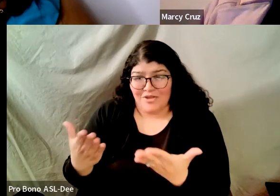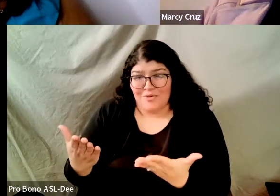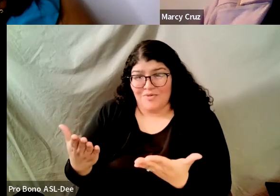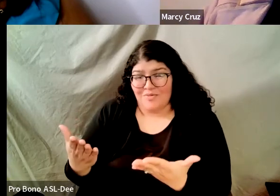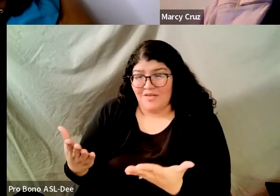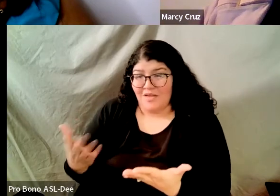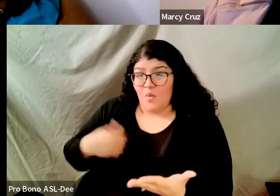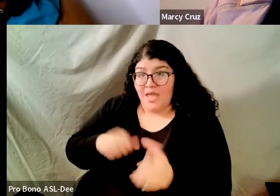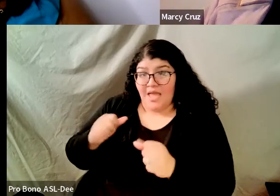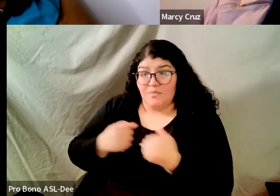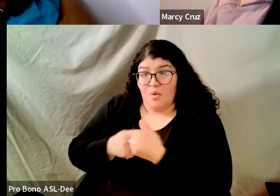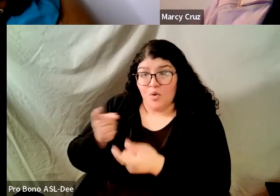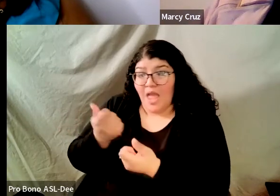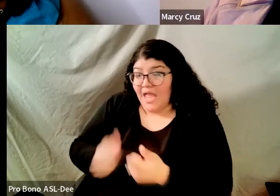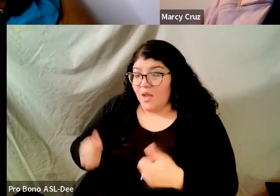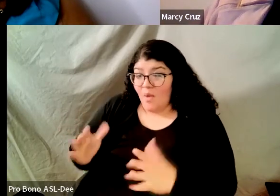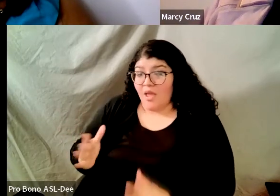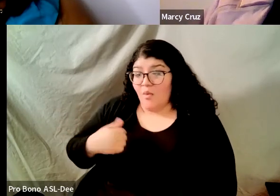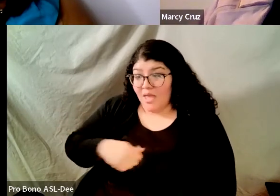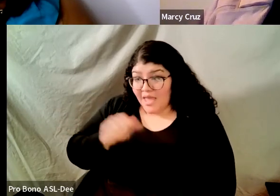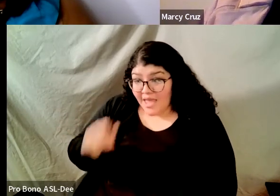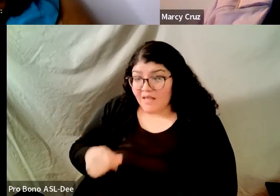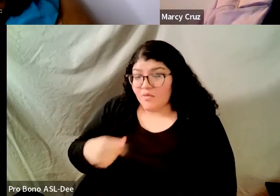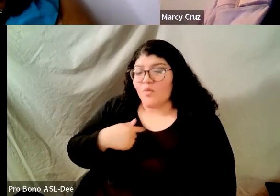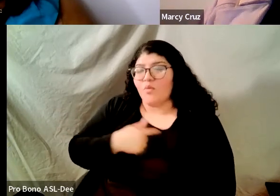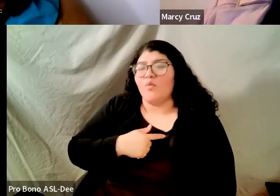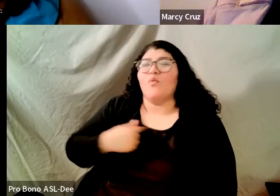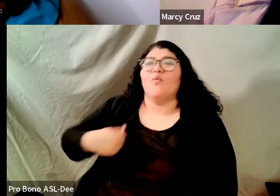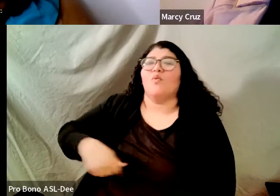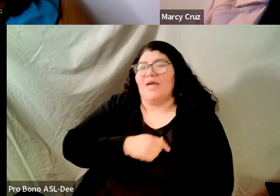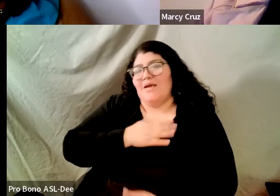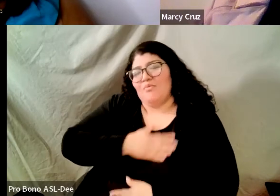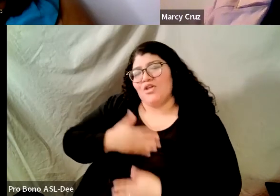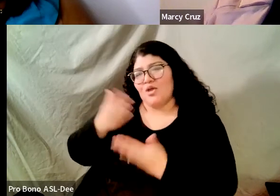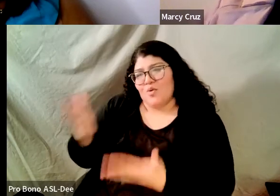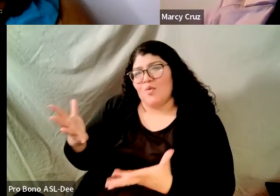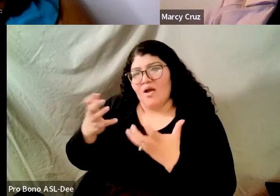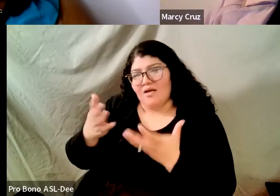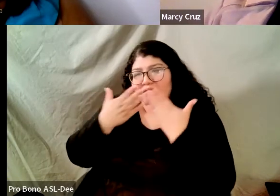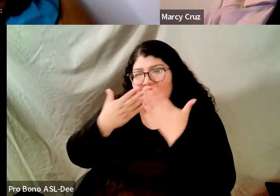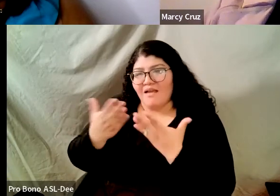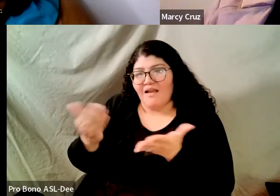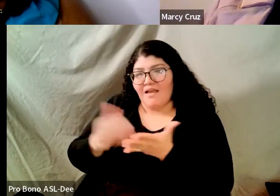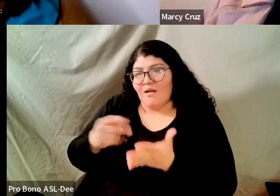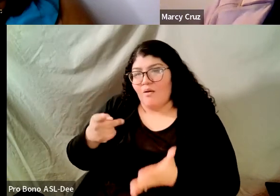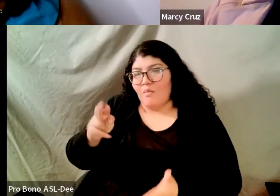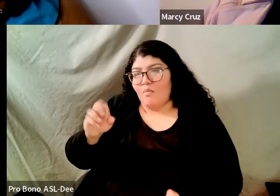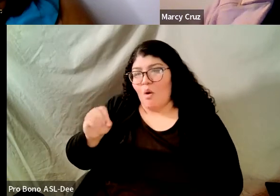we could support you in any way we can, we appreciate you. And I want to thank the folks at Pro Bono